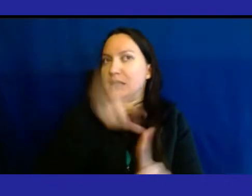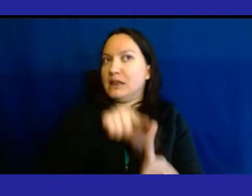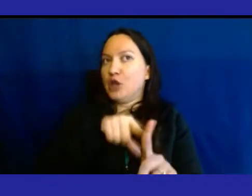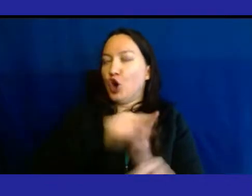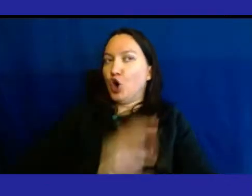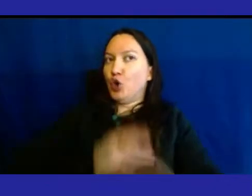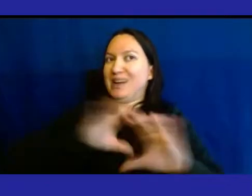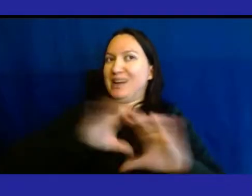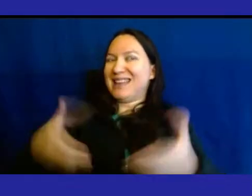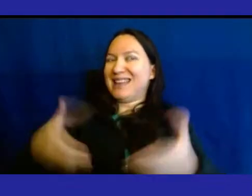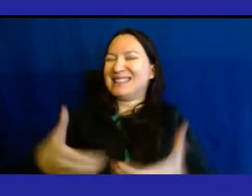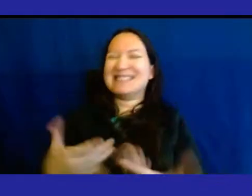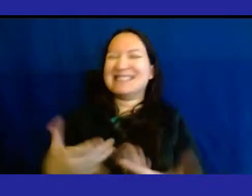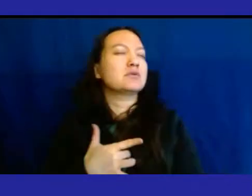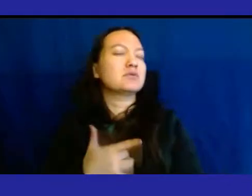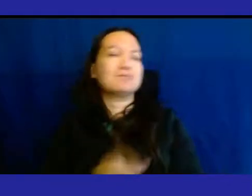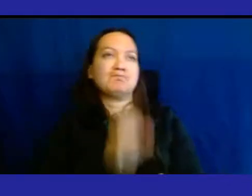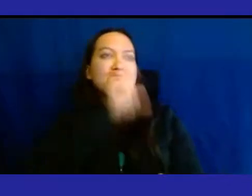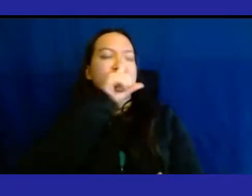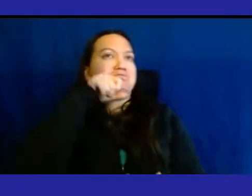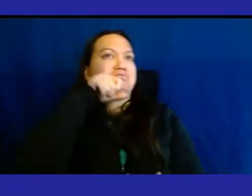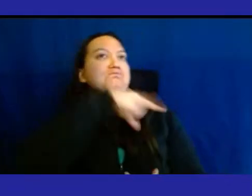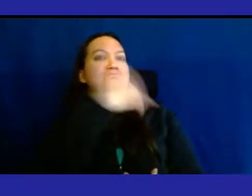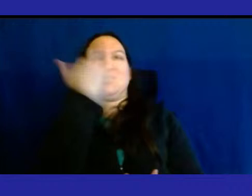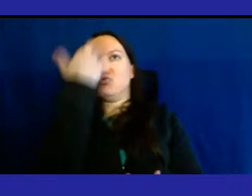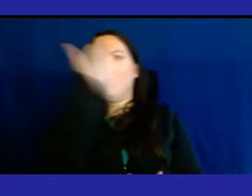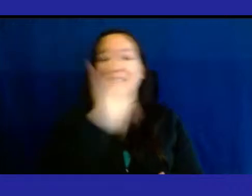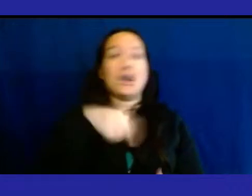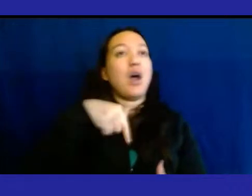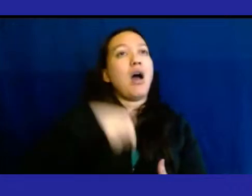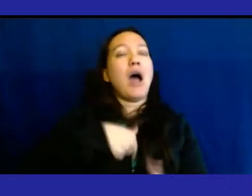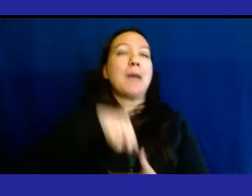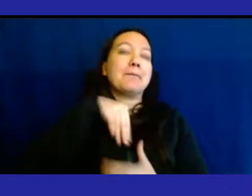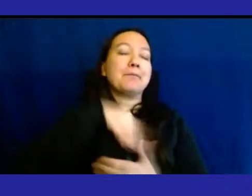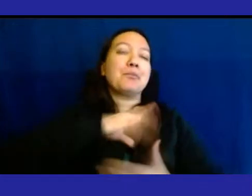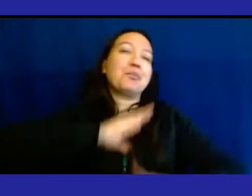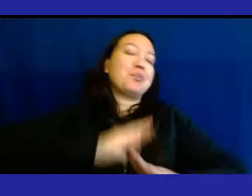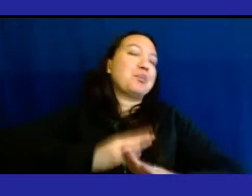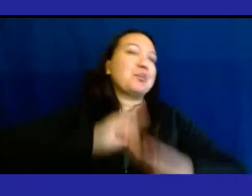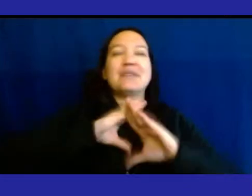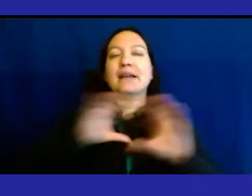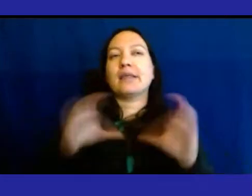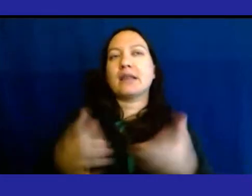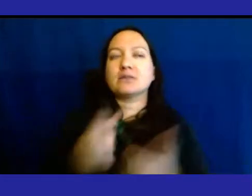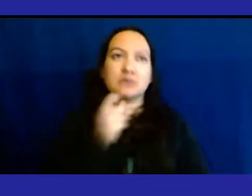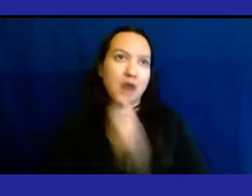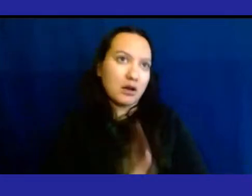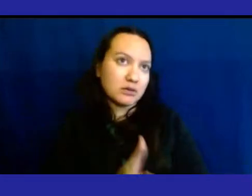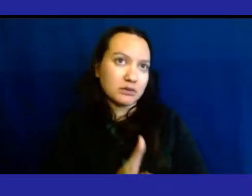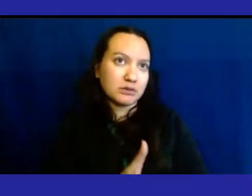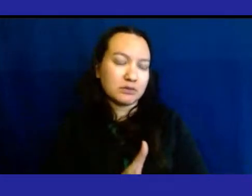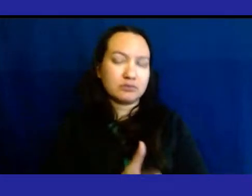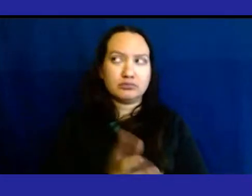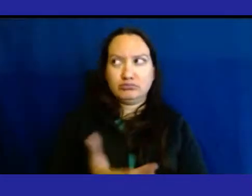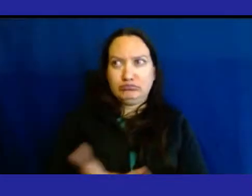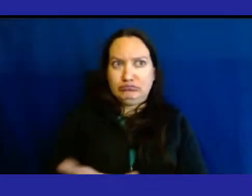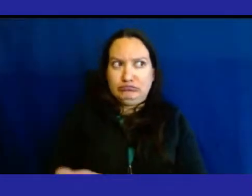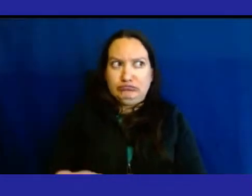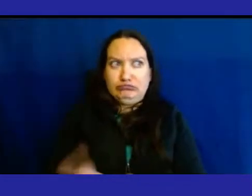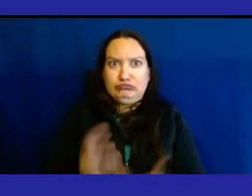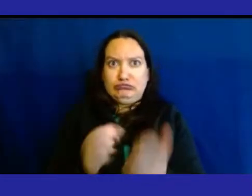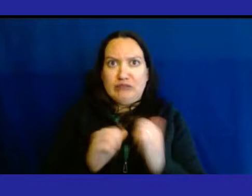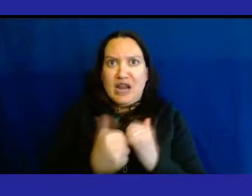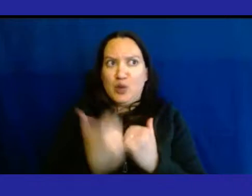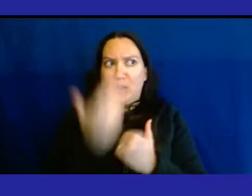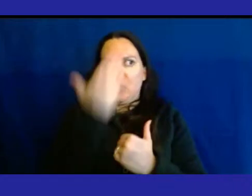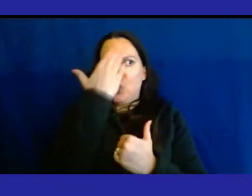class? Right. Usually people don't tell you whether they're in a protected class or not. So I often feel like, well, how can I know whether or